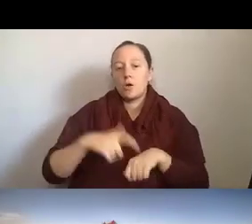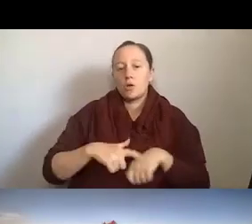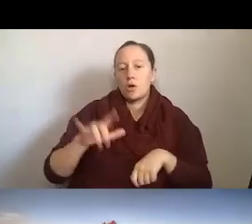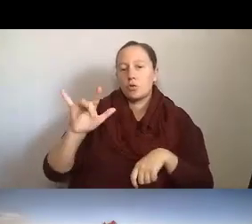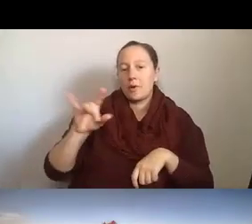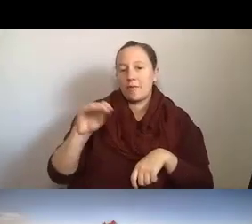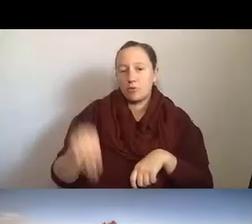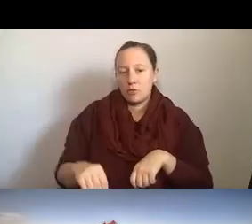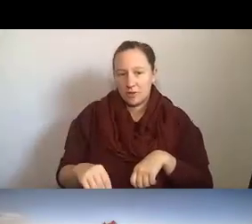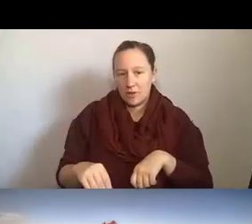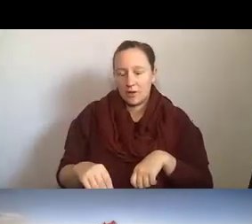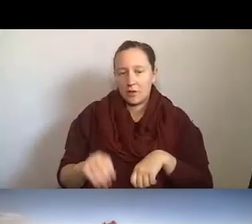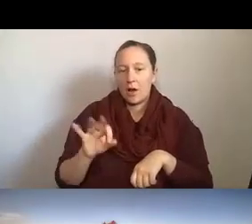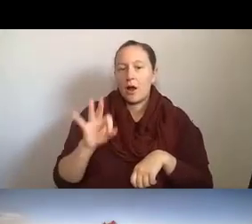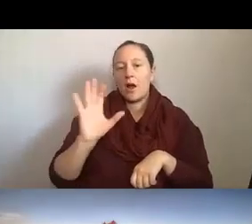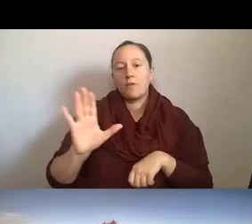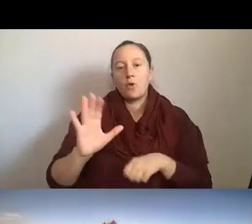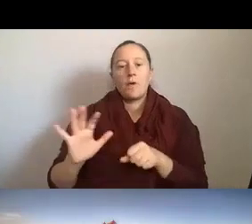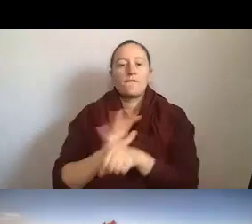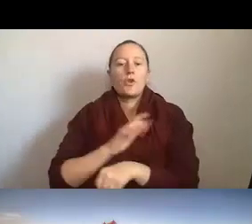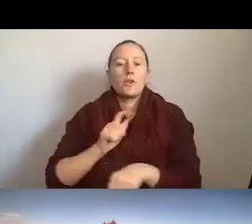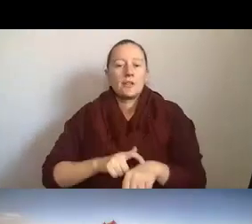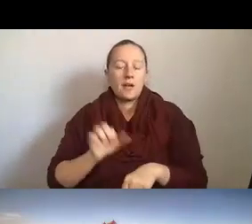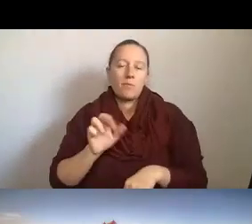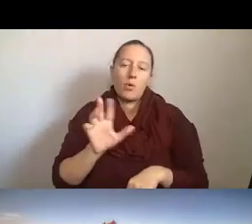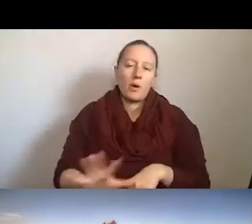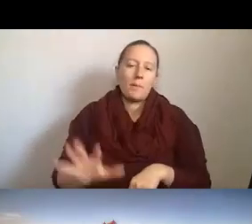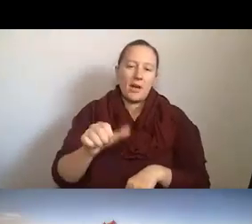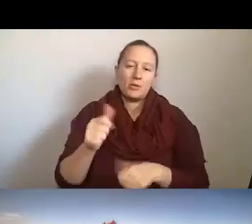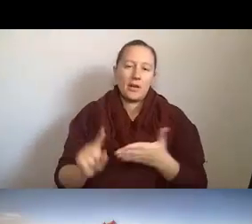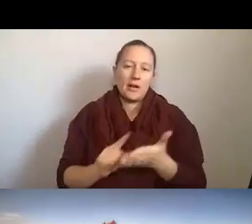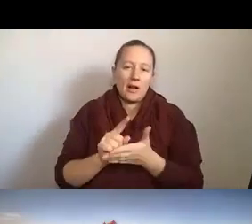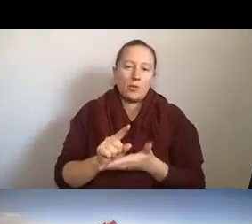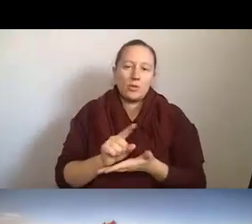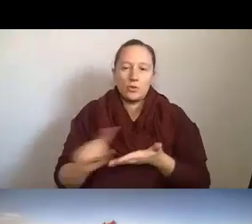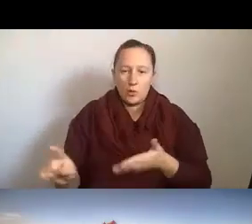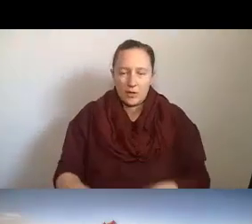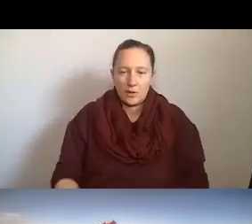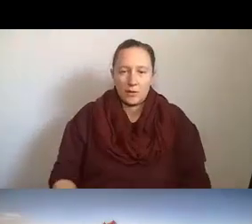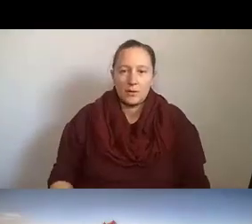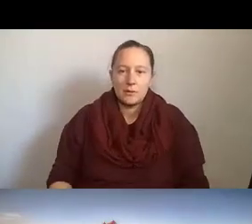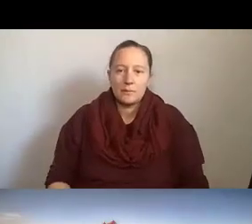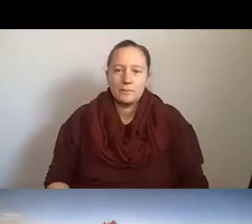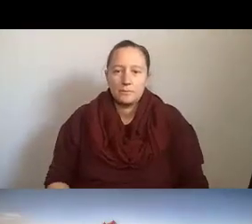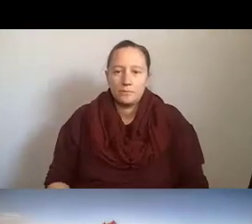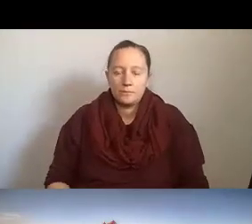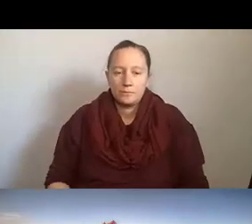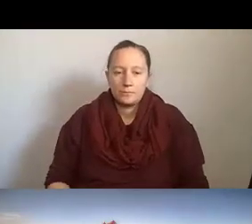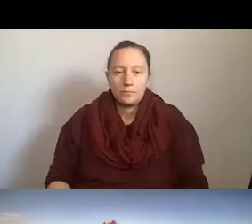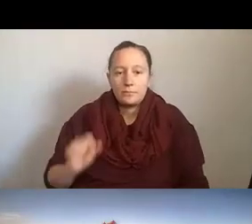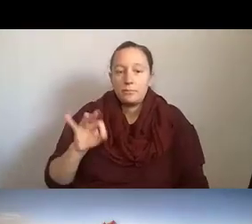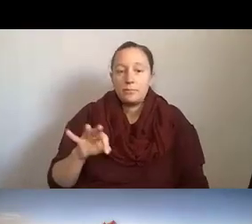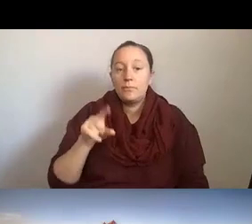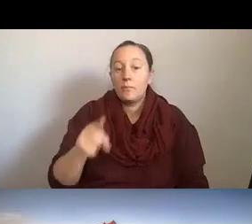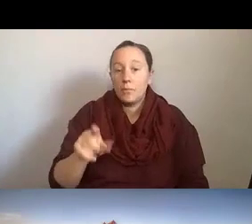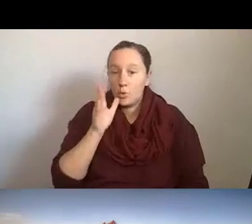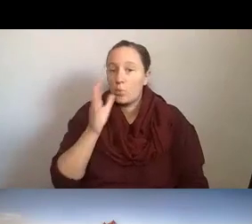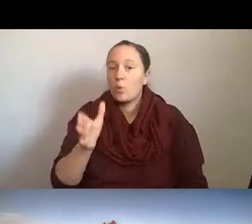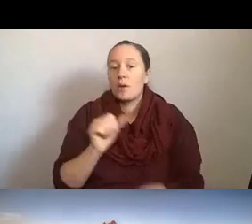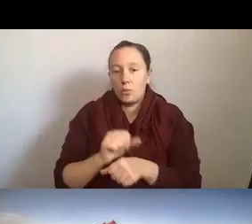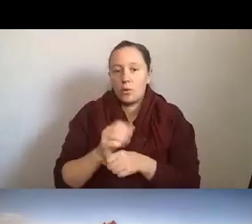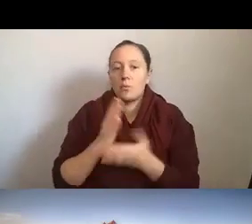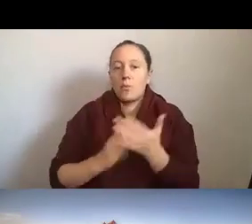because compensation is a part-time job. There's an employer-employee relationship. So it's like a part-time